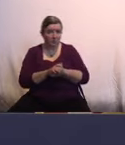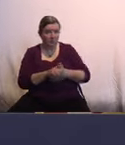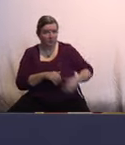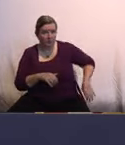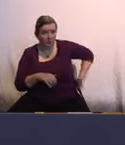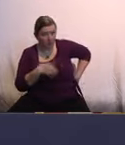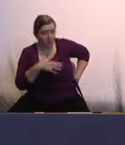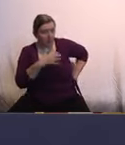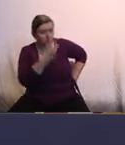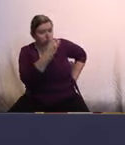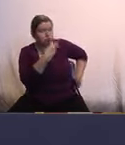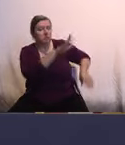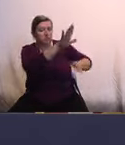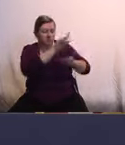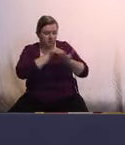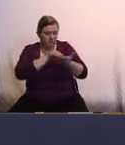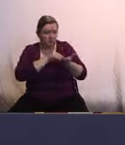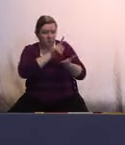Give me 1 sec.